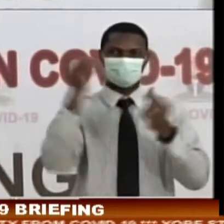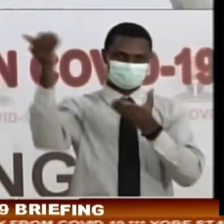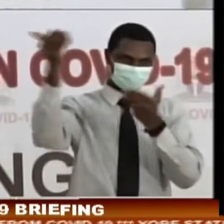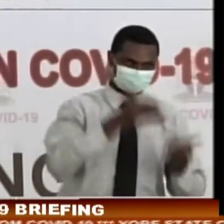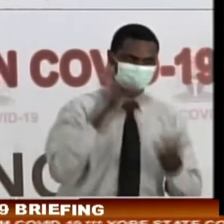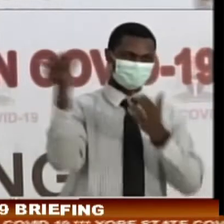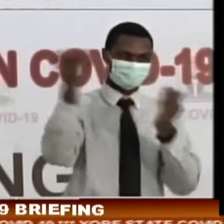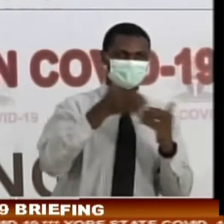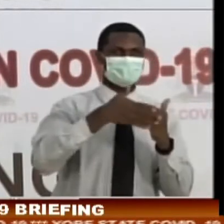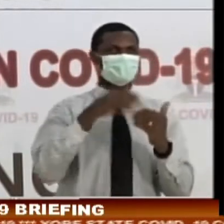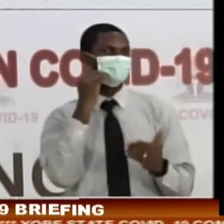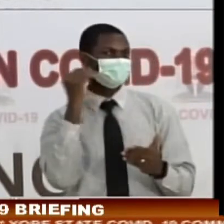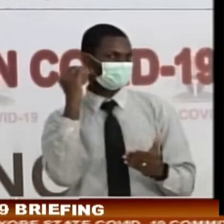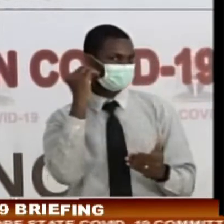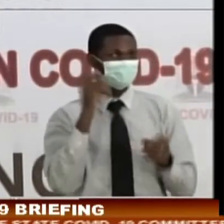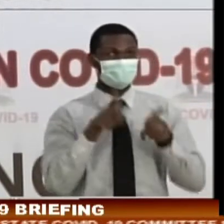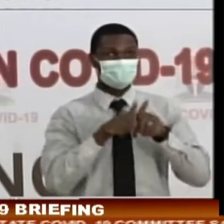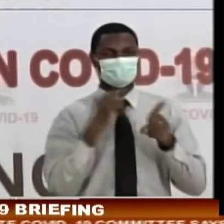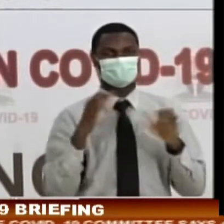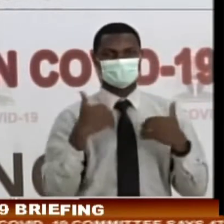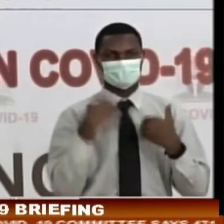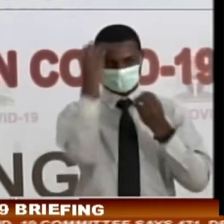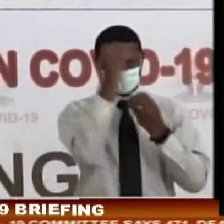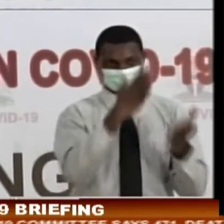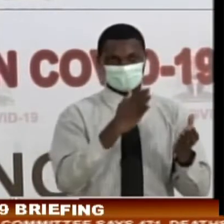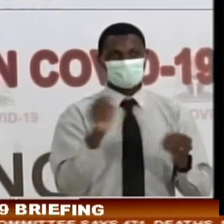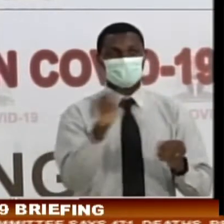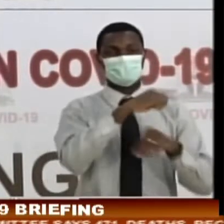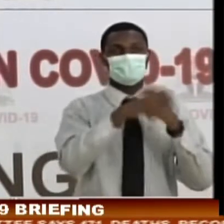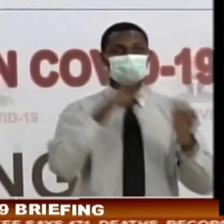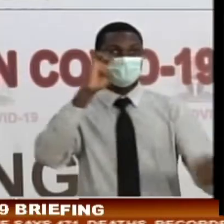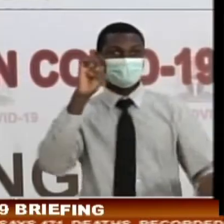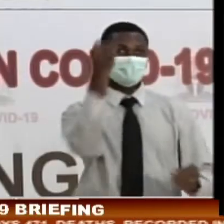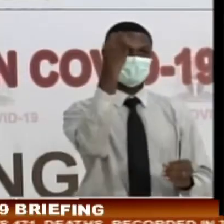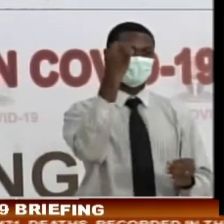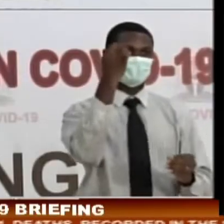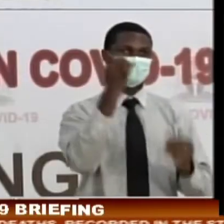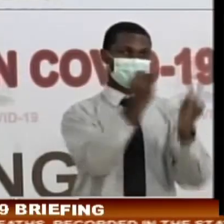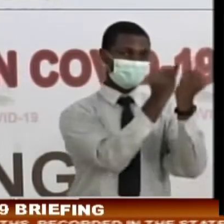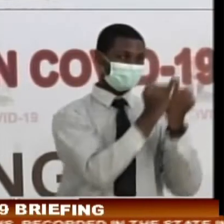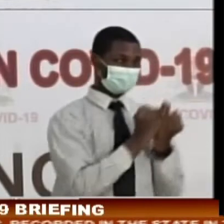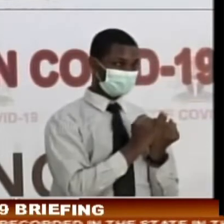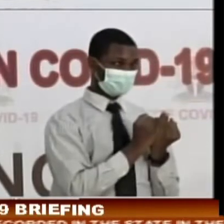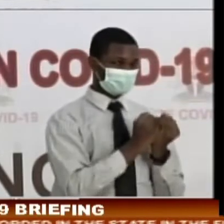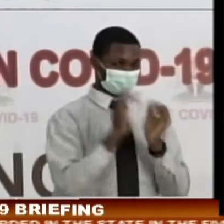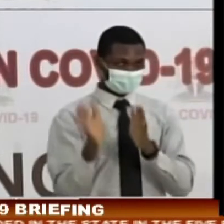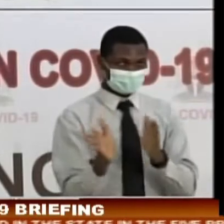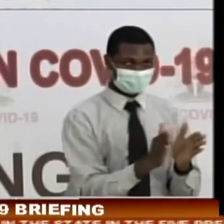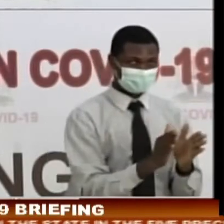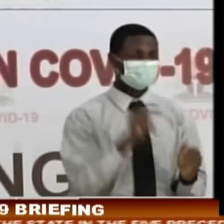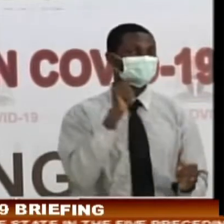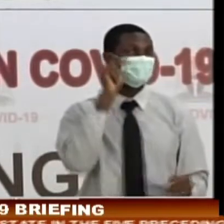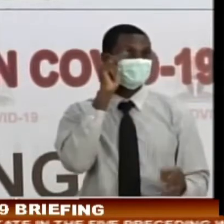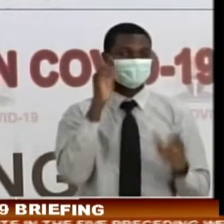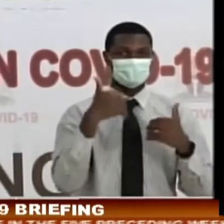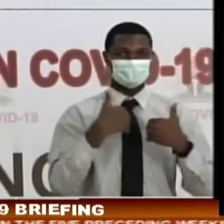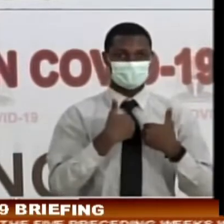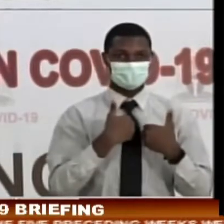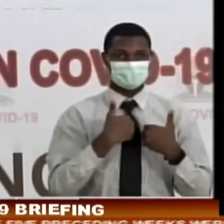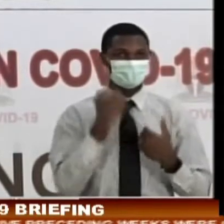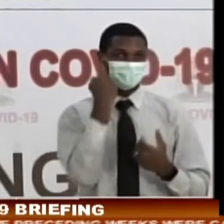informed you about the mandatory Coran timee protocol Nigerians have in the past or